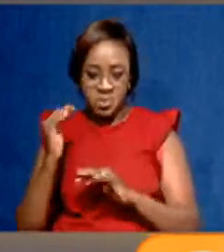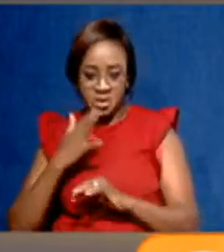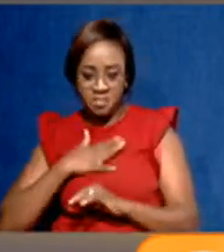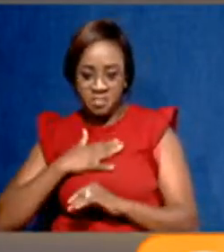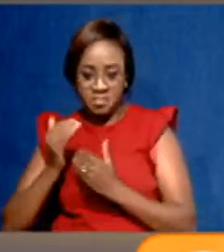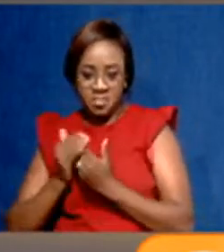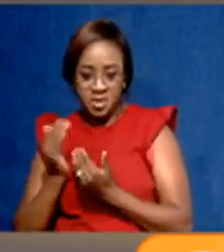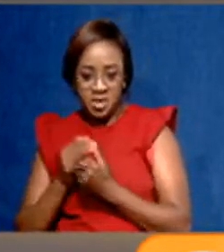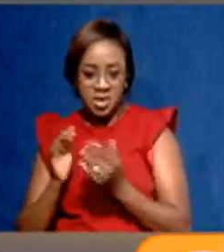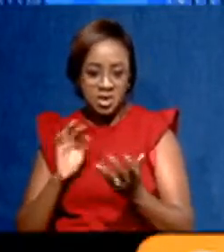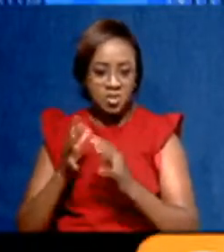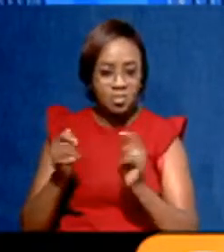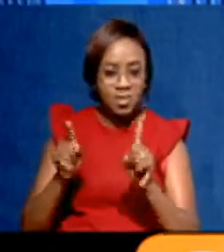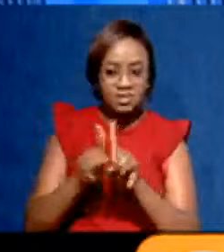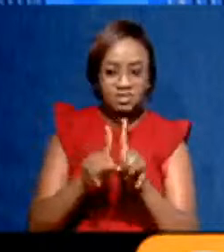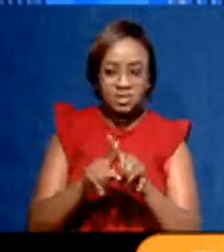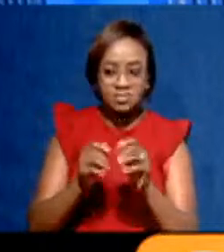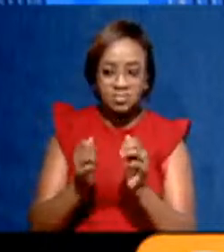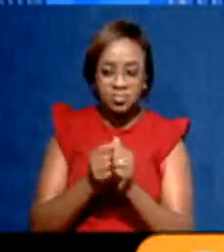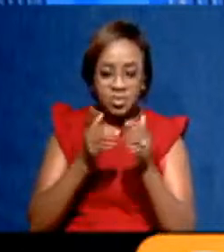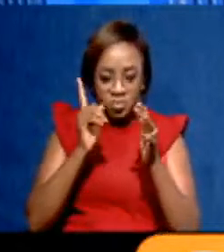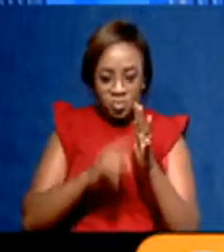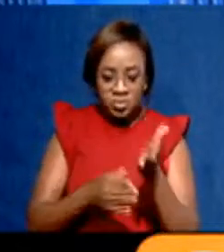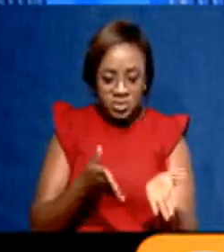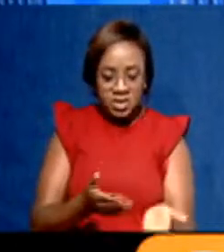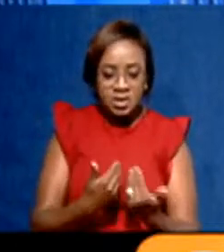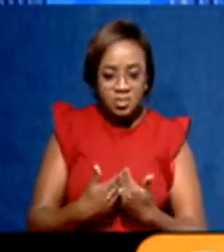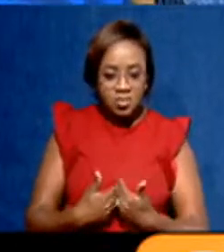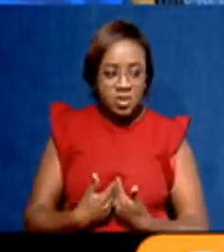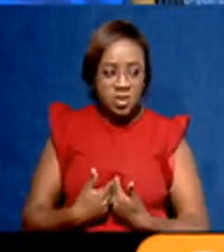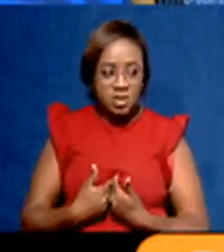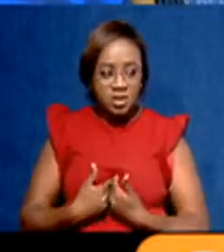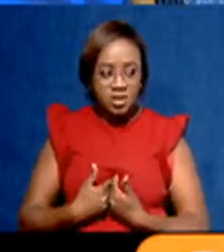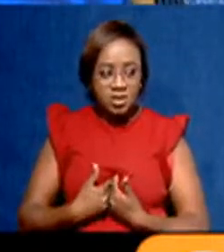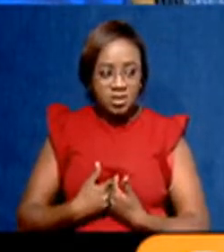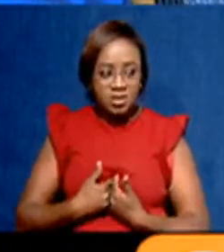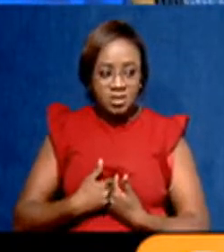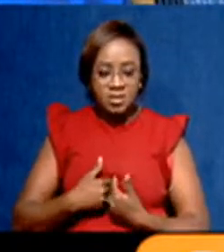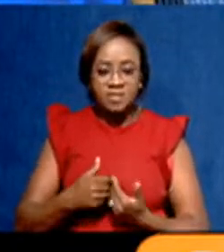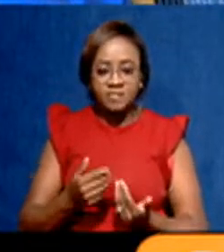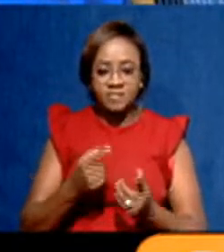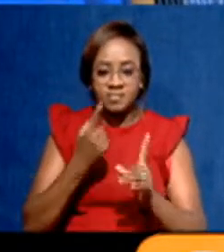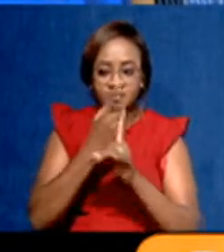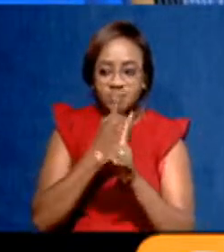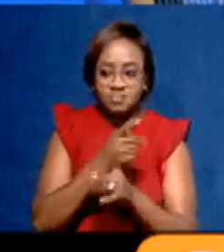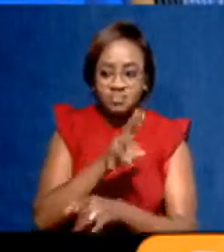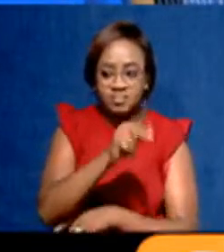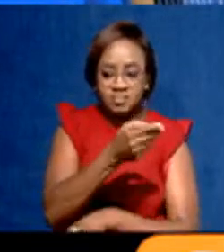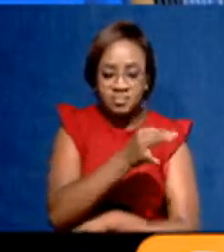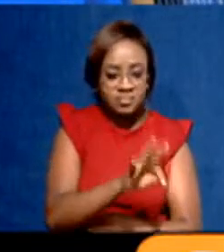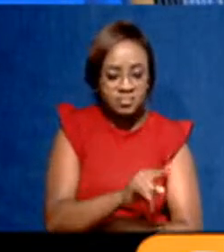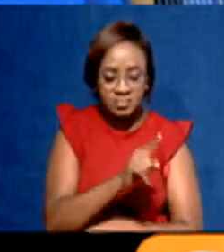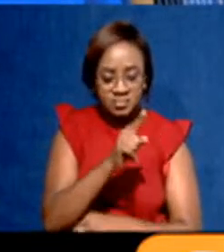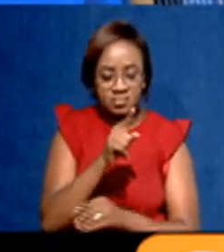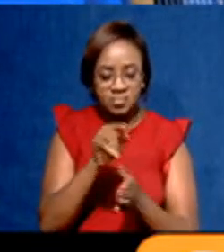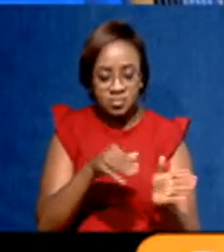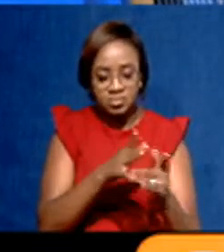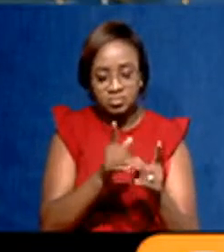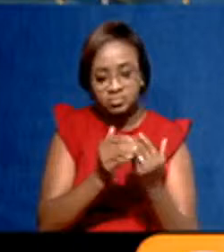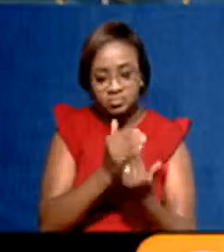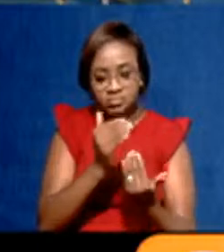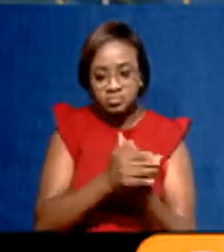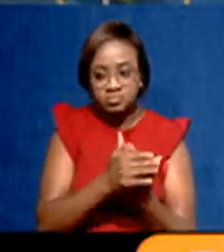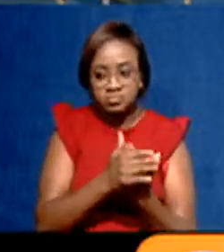current proposed, what I would call reforms of NHIF. But the truth is,